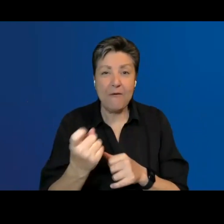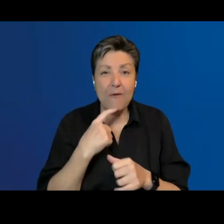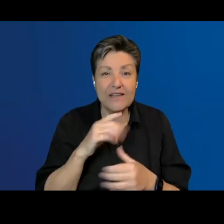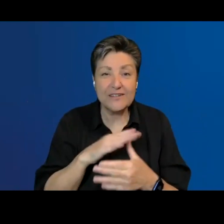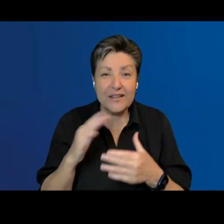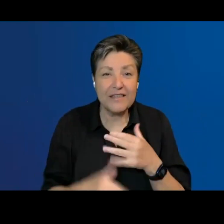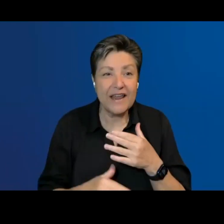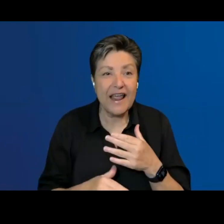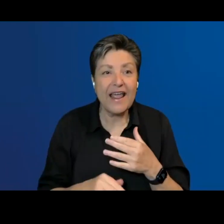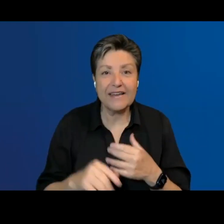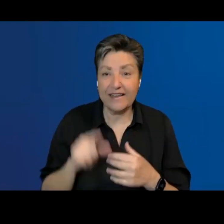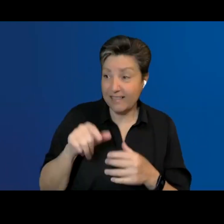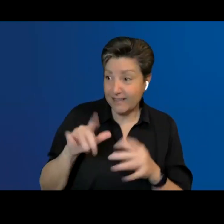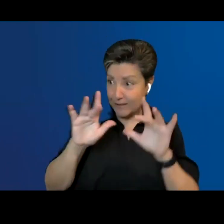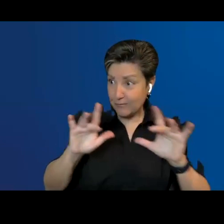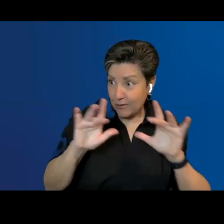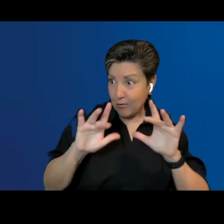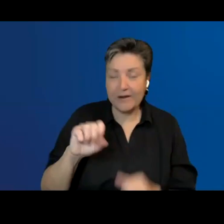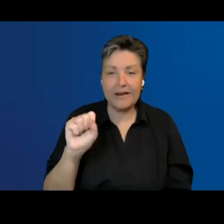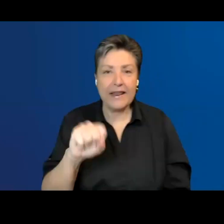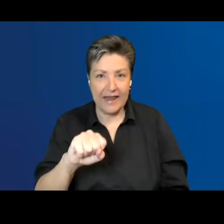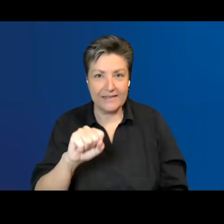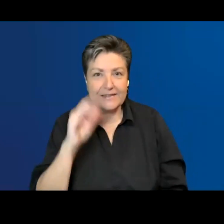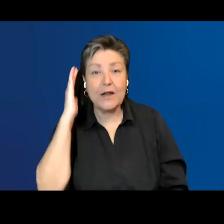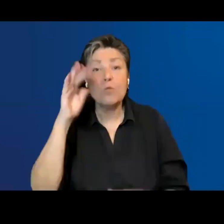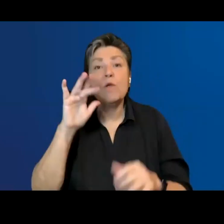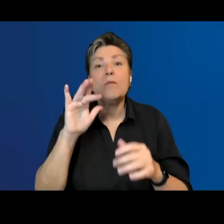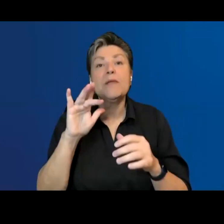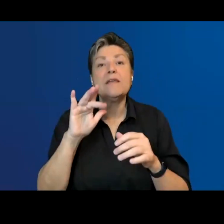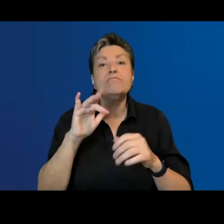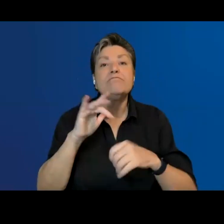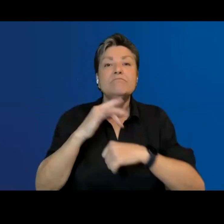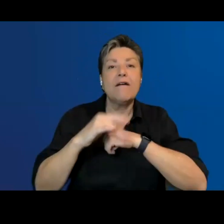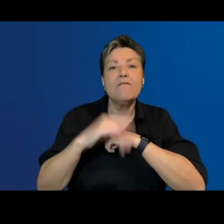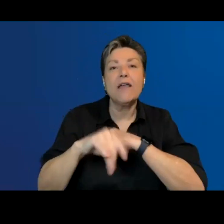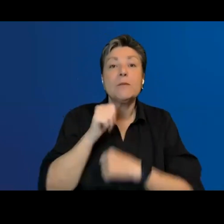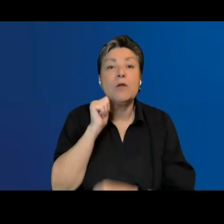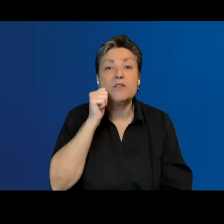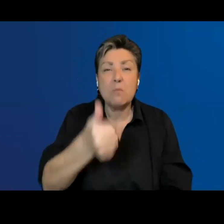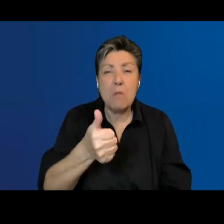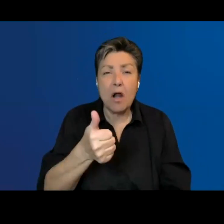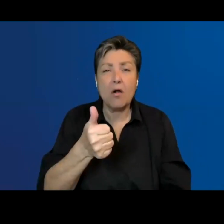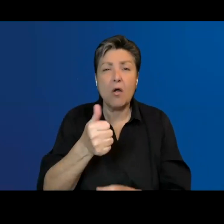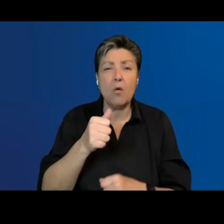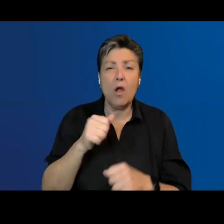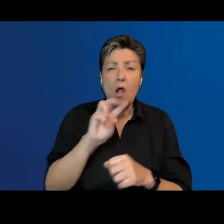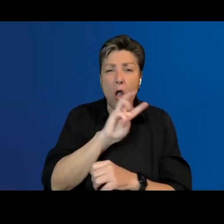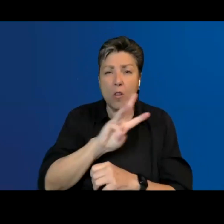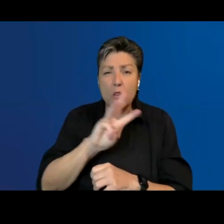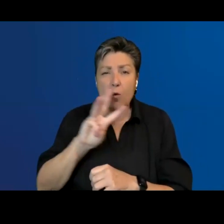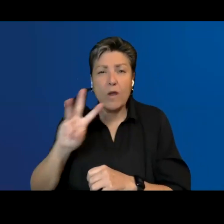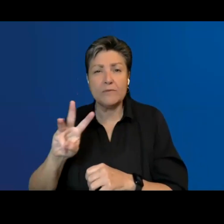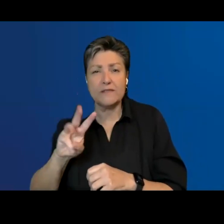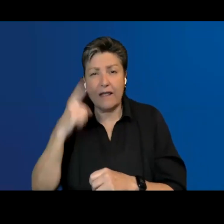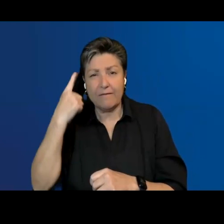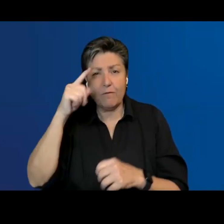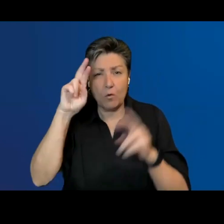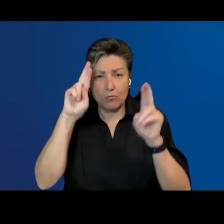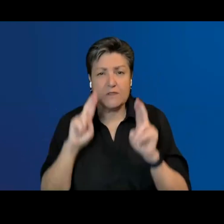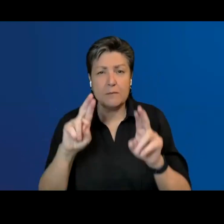this webinar is being recorded, and it will be available on Respectability's website tomorrow or probably Friday after I add open captions to the